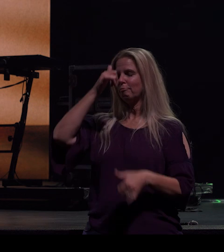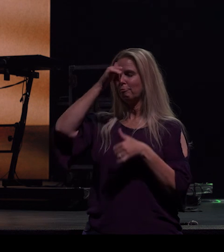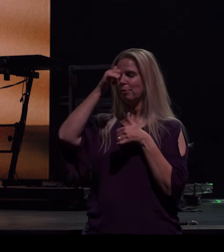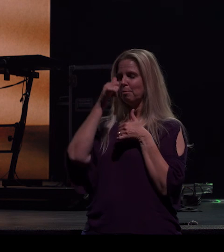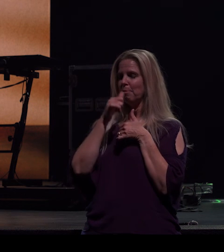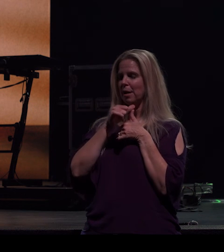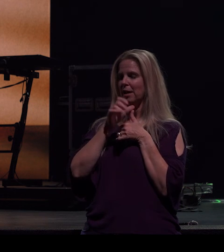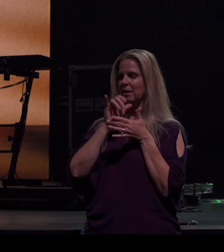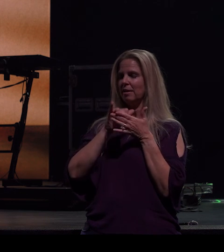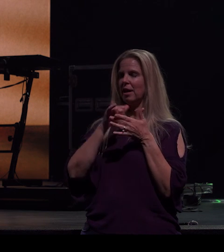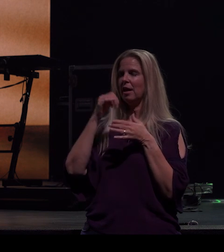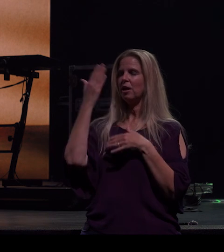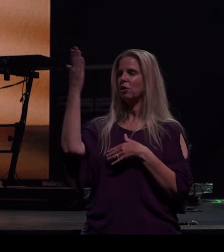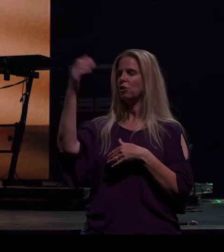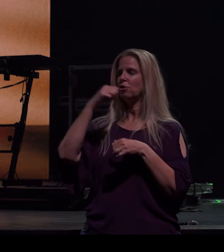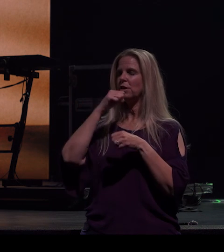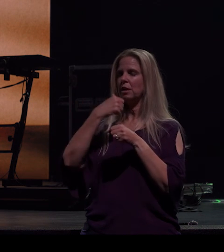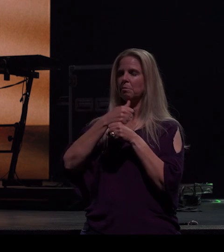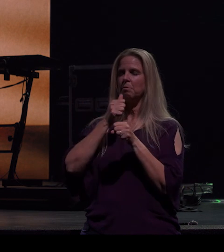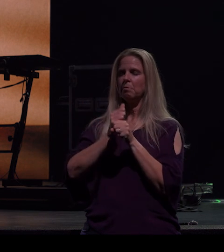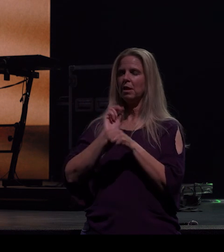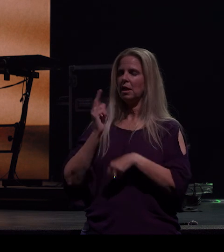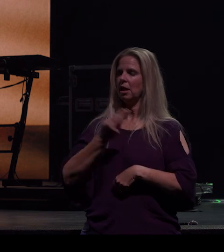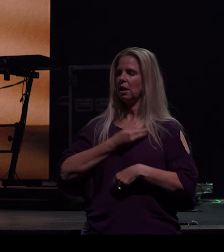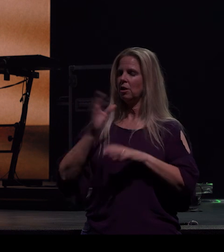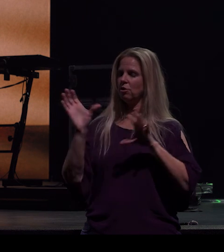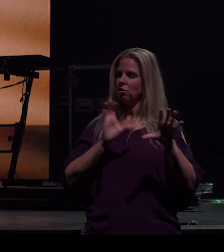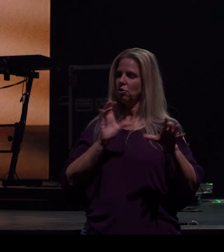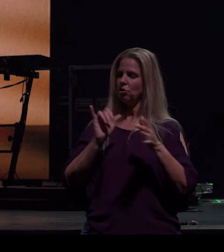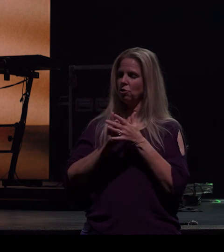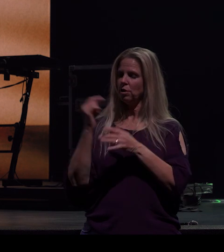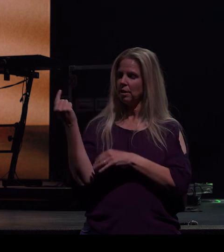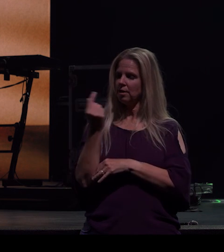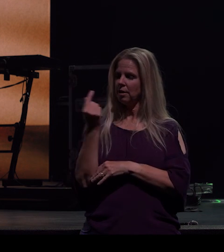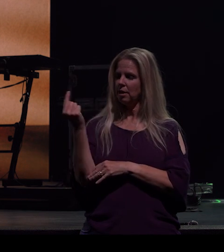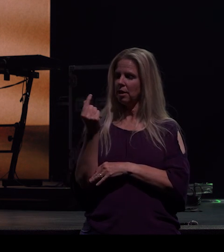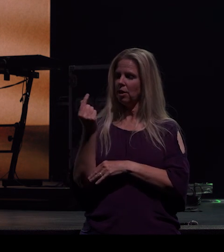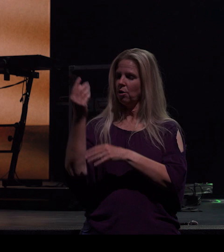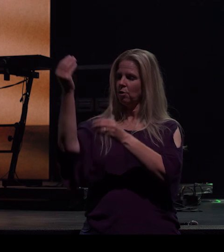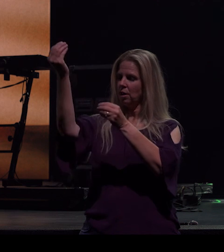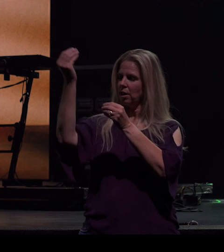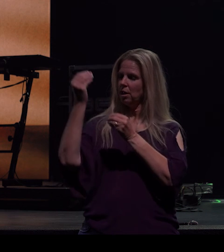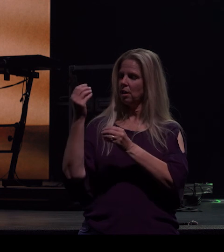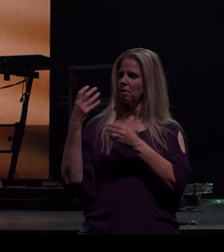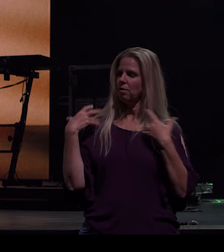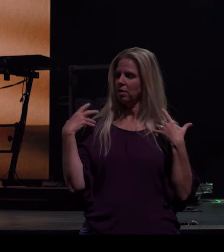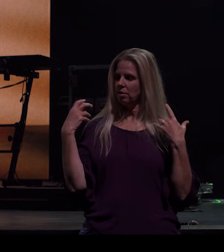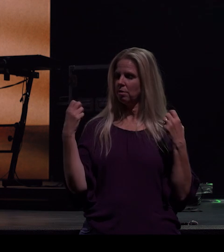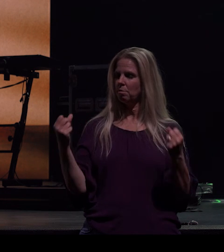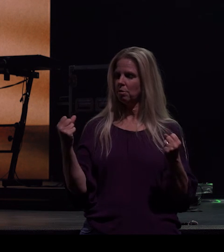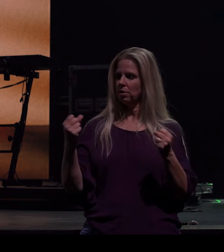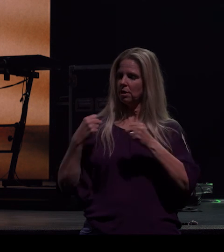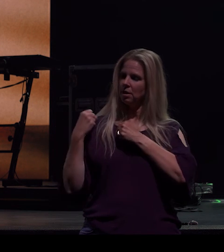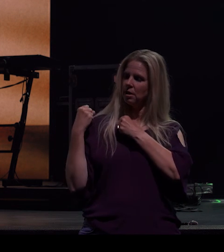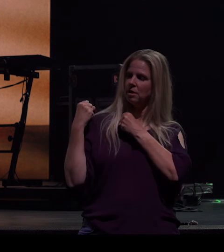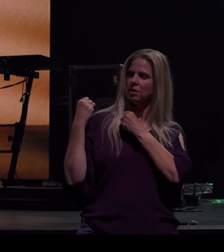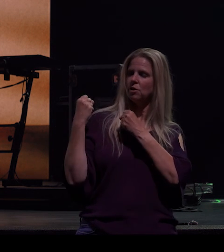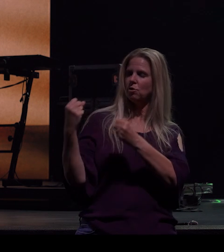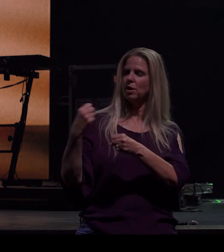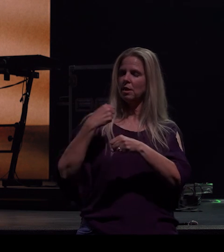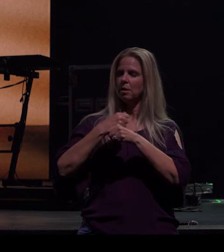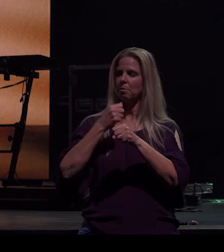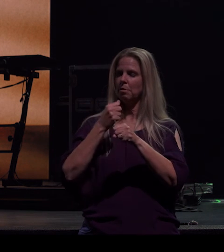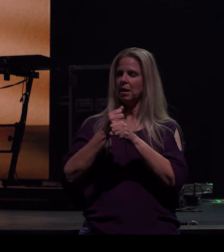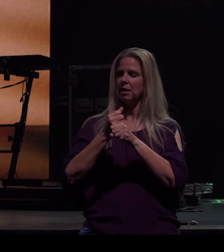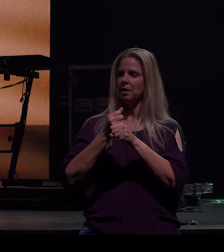that you didn't design us to do this life alone. Lord, give us the boldness and the strength to make ourselves